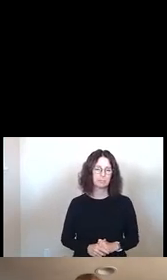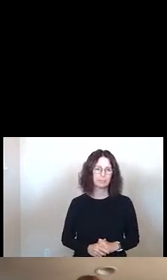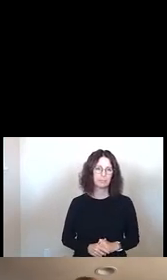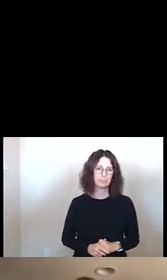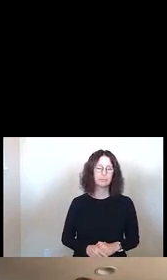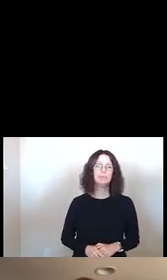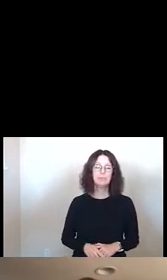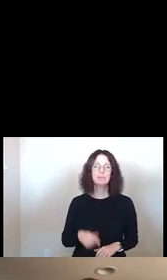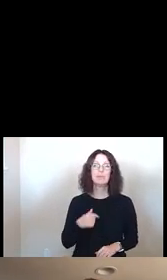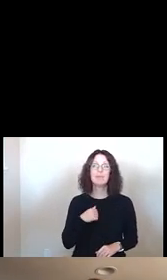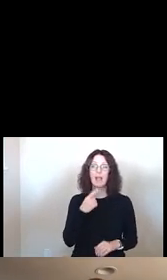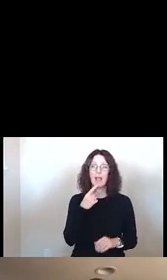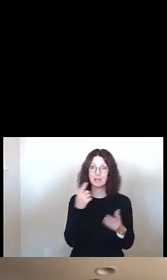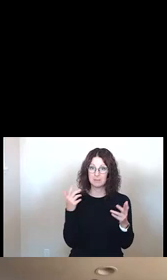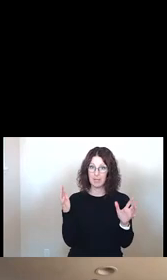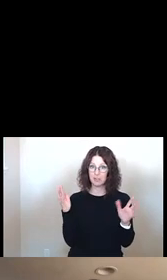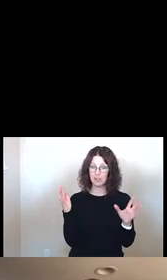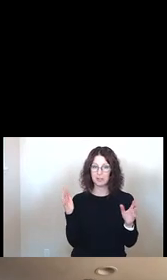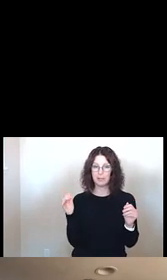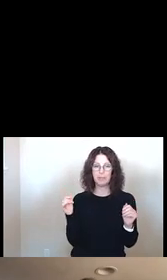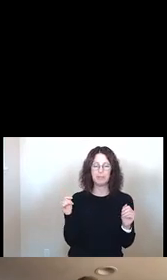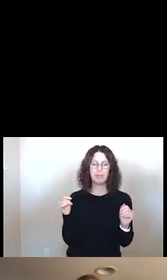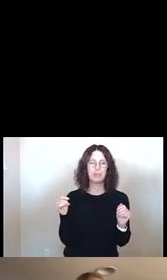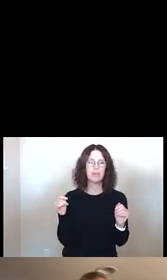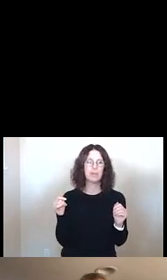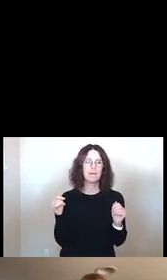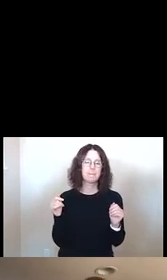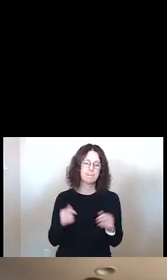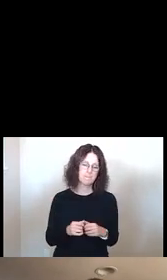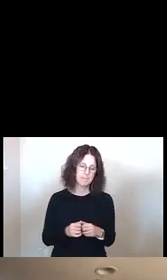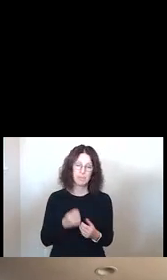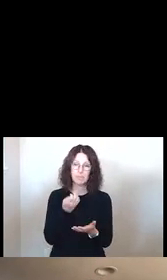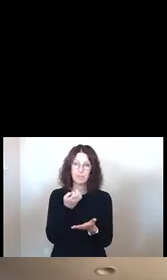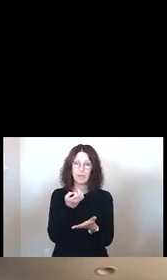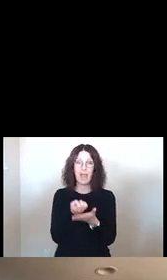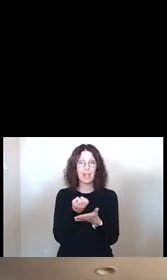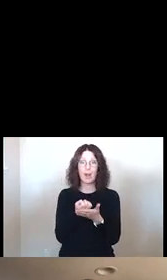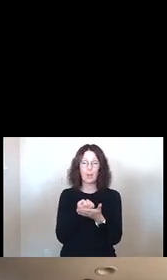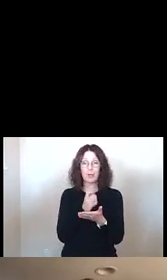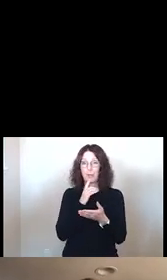As I mentioned, that so because there is economics for everything,